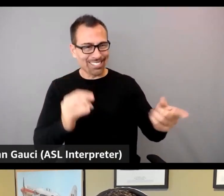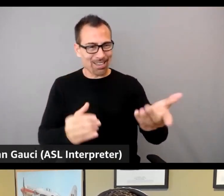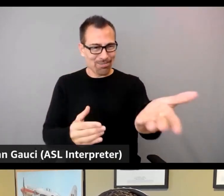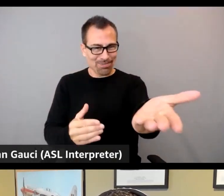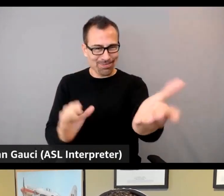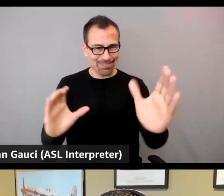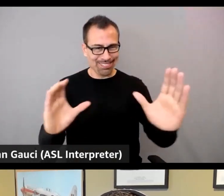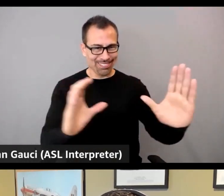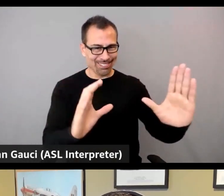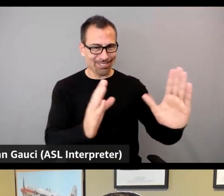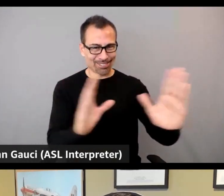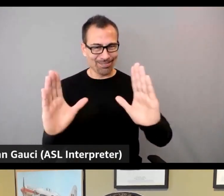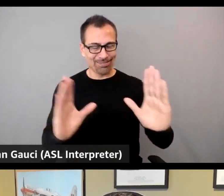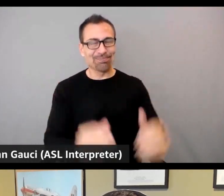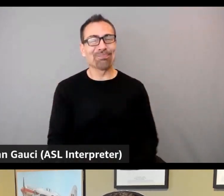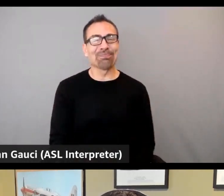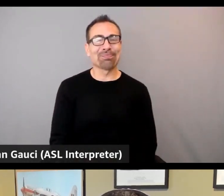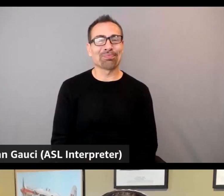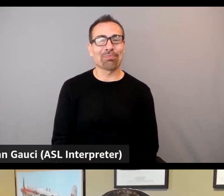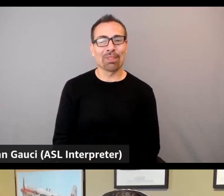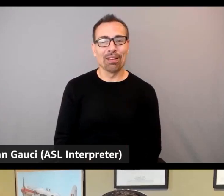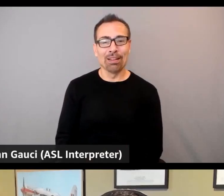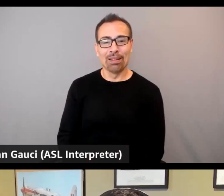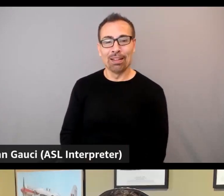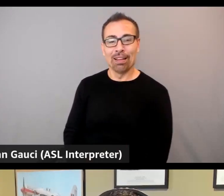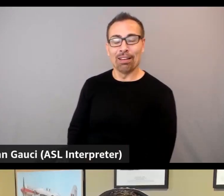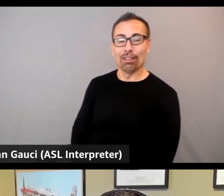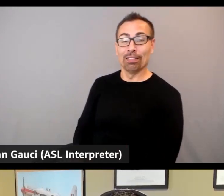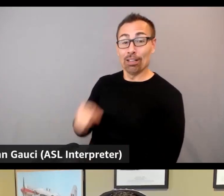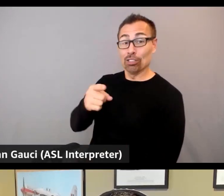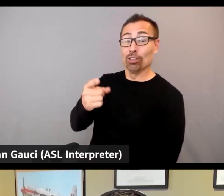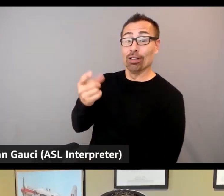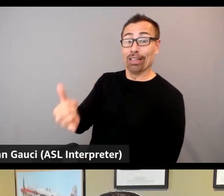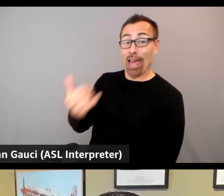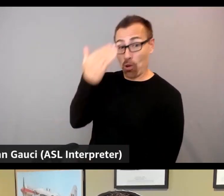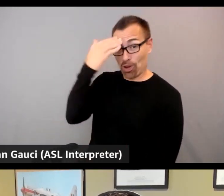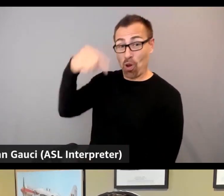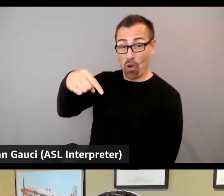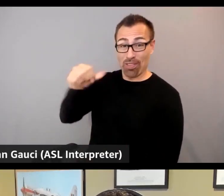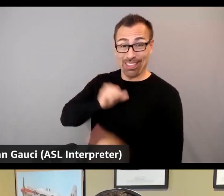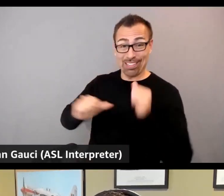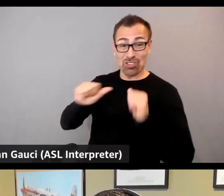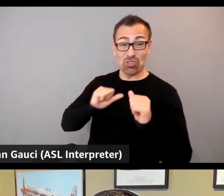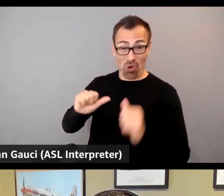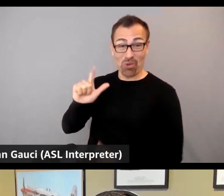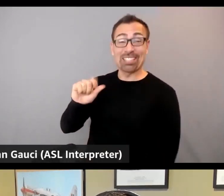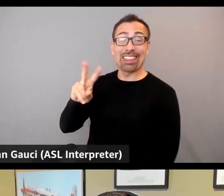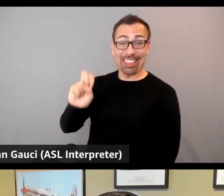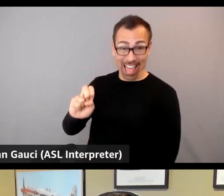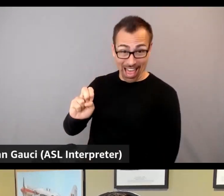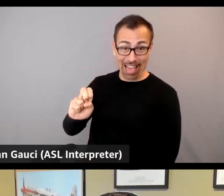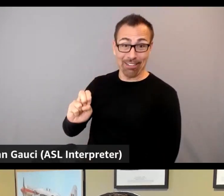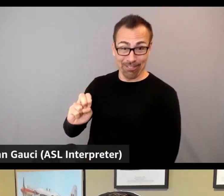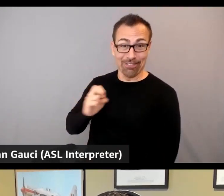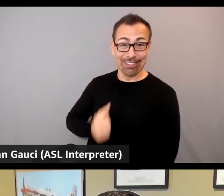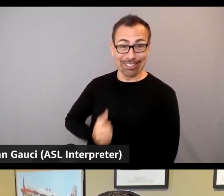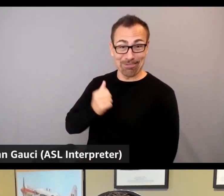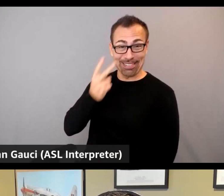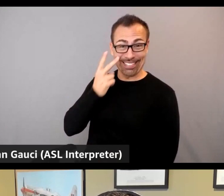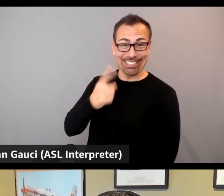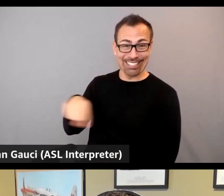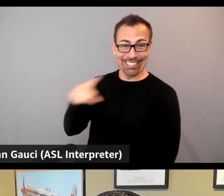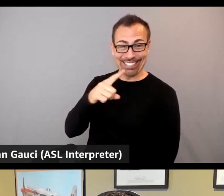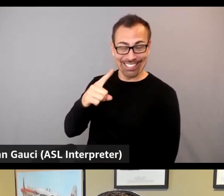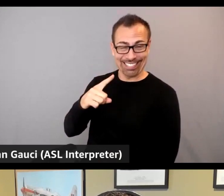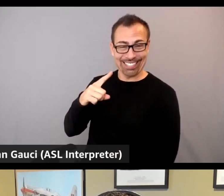well. Well, now we know that it is alive because we've seen it. It is alive. It is very alive. Gotcha.